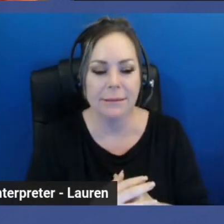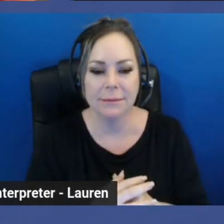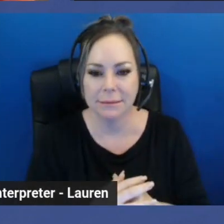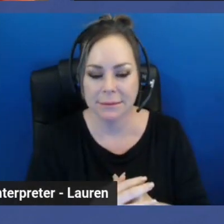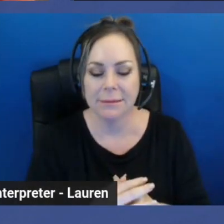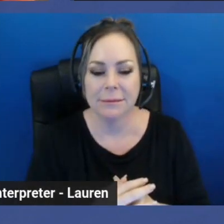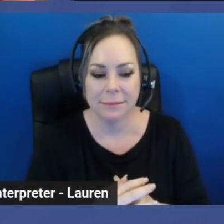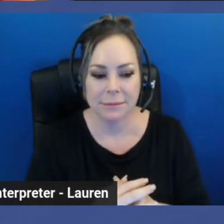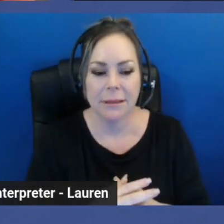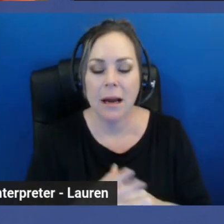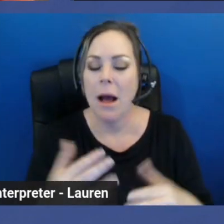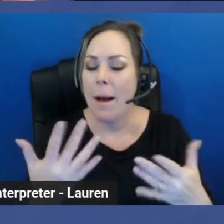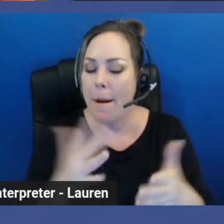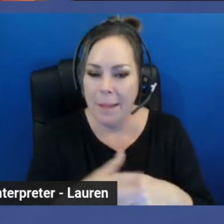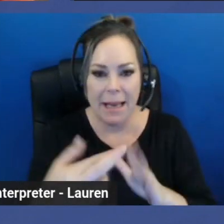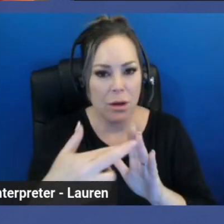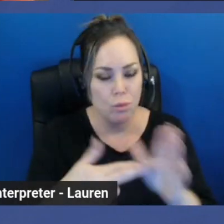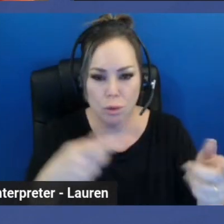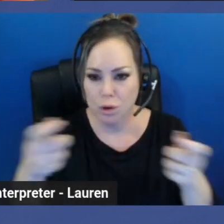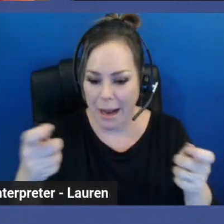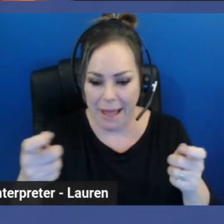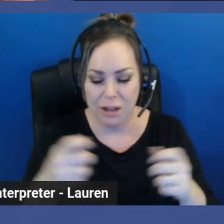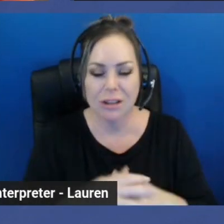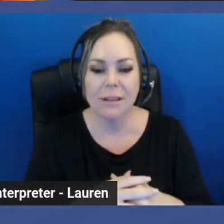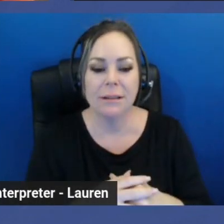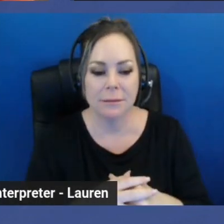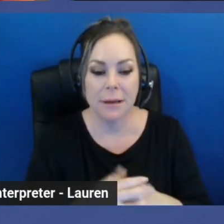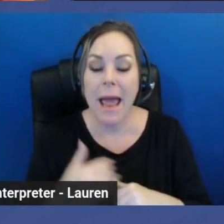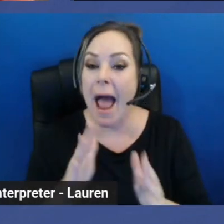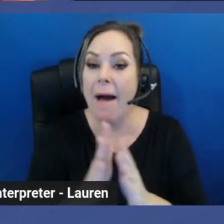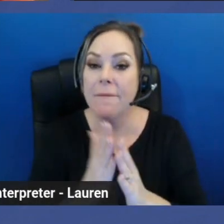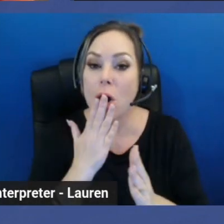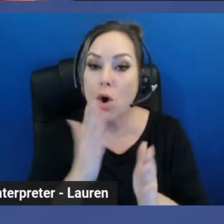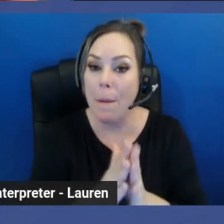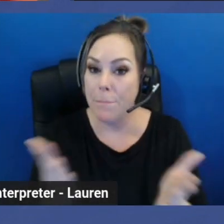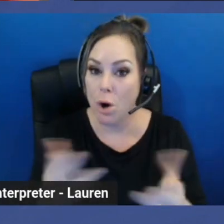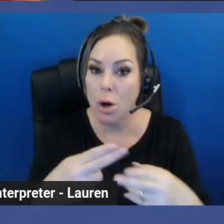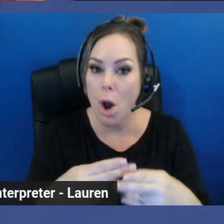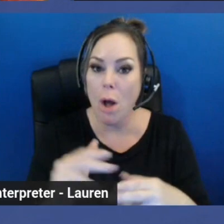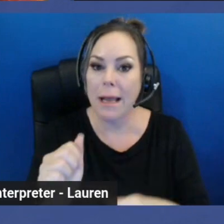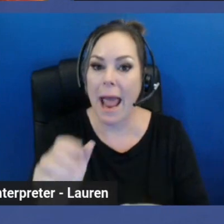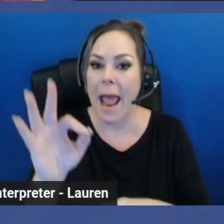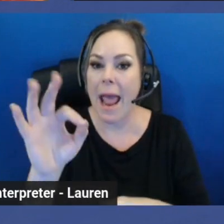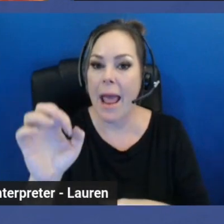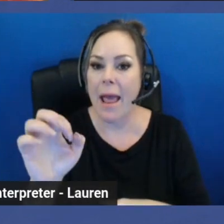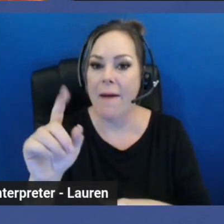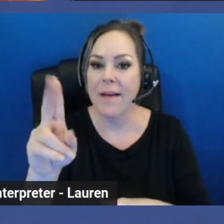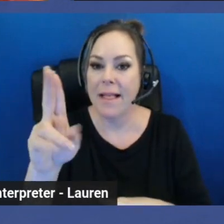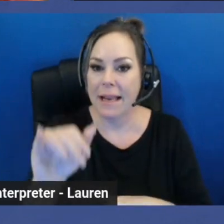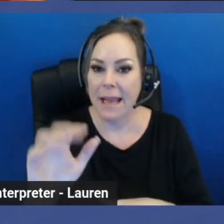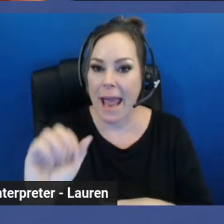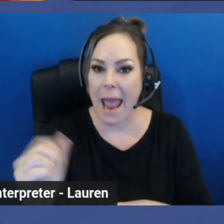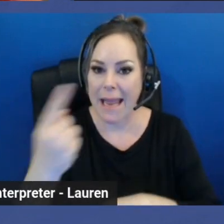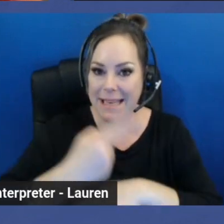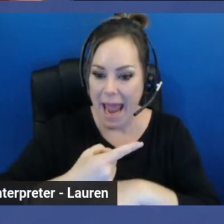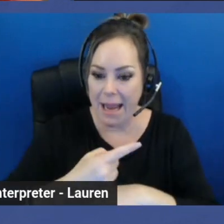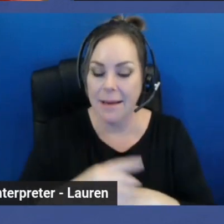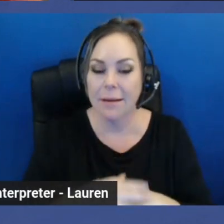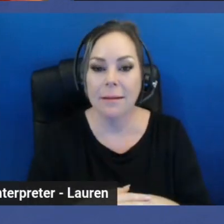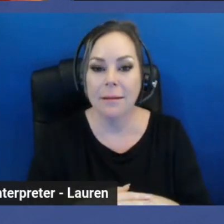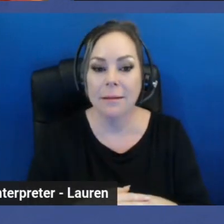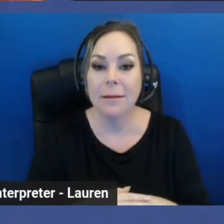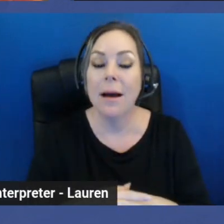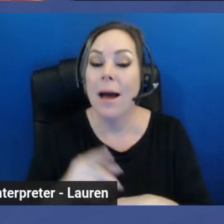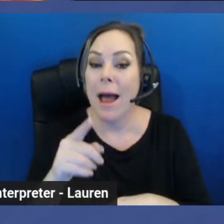books and regulations. There's a good book out there. I think it's called A Felony a Day, about how most people commit at least one